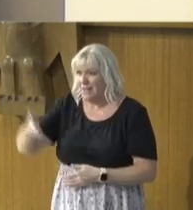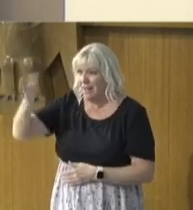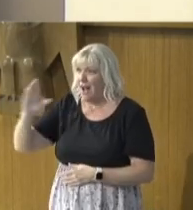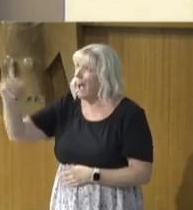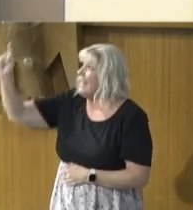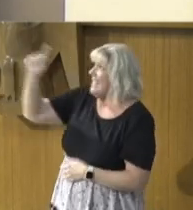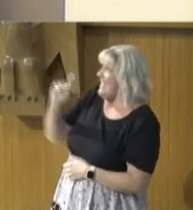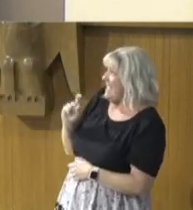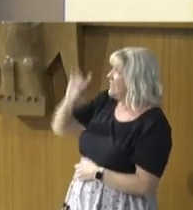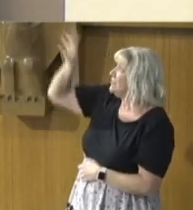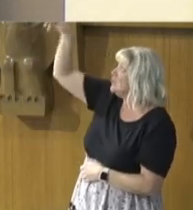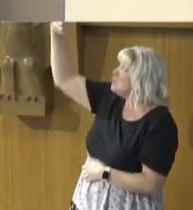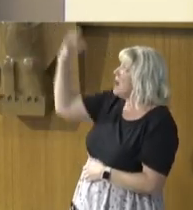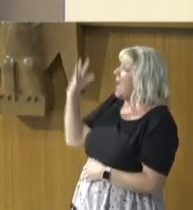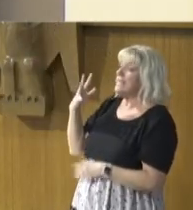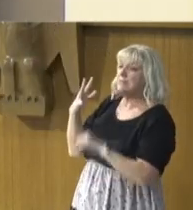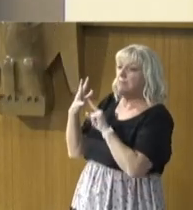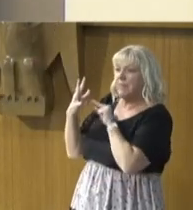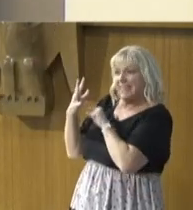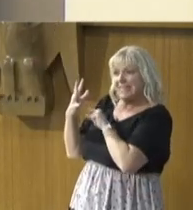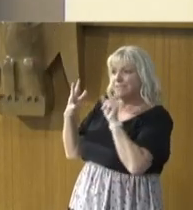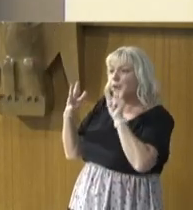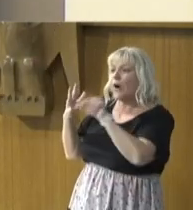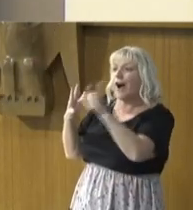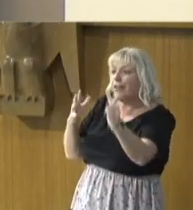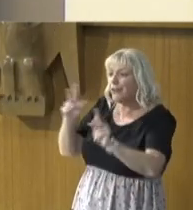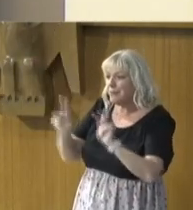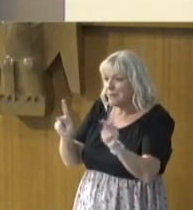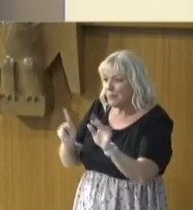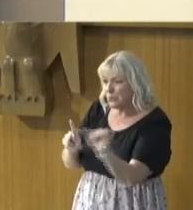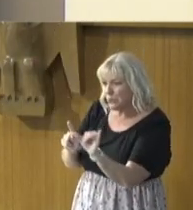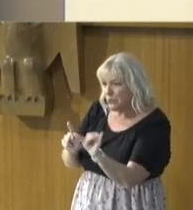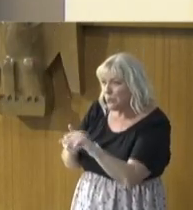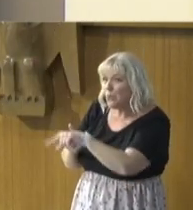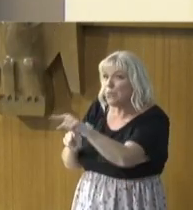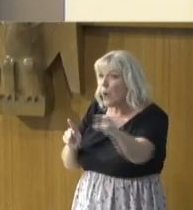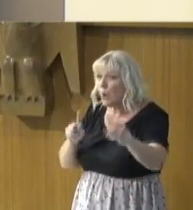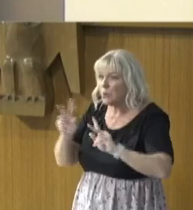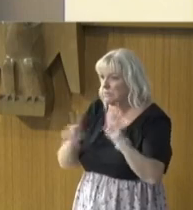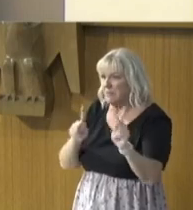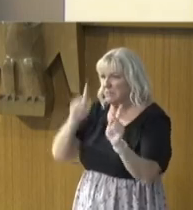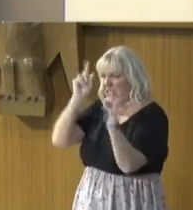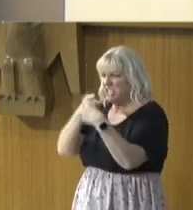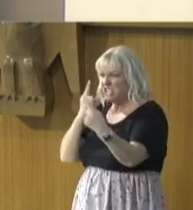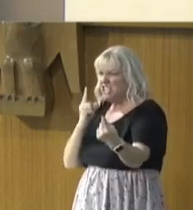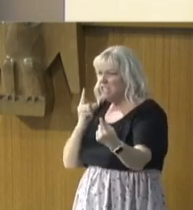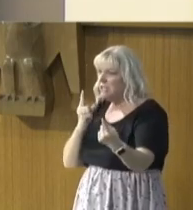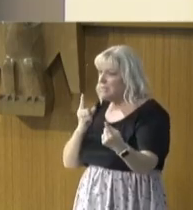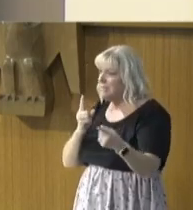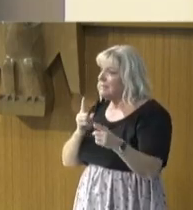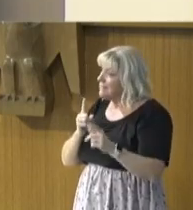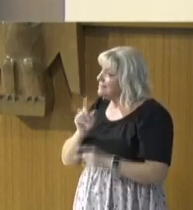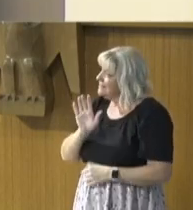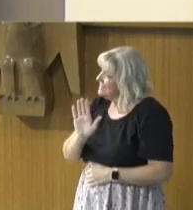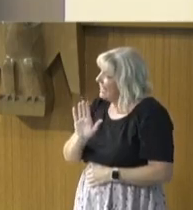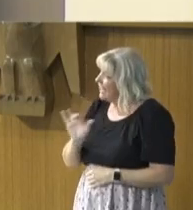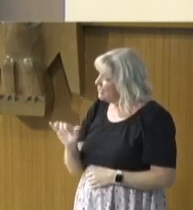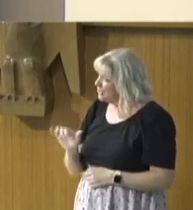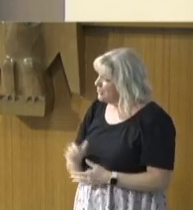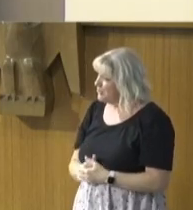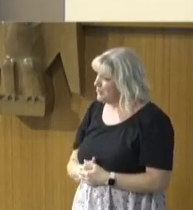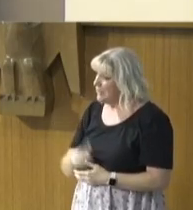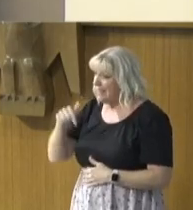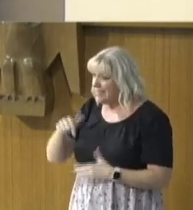for other people, people we may not see eye to eye with. And that's why even if this story is just a